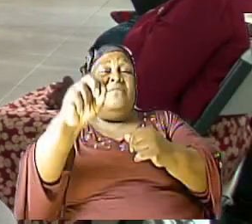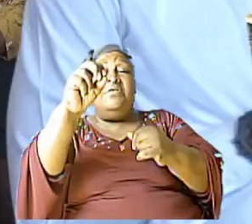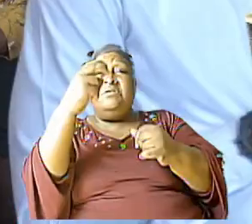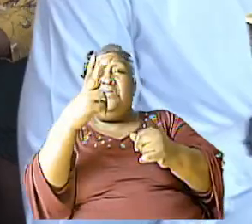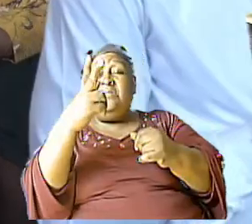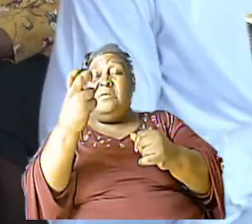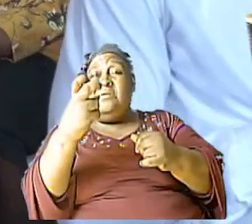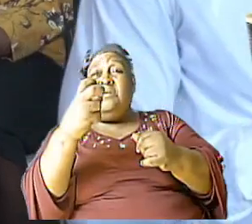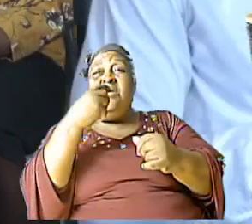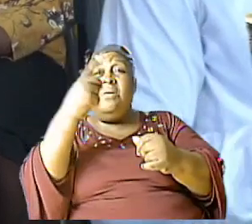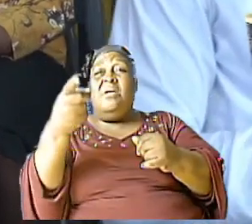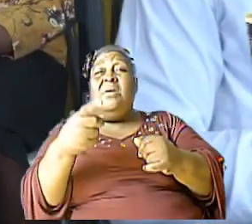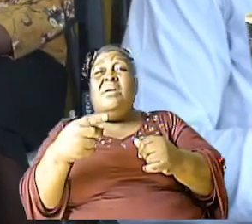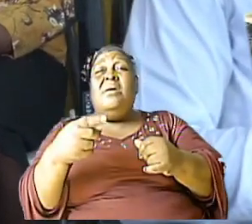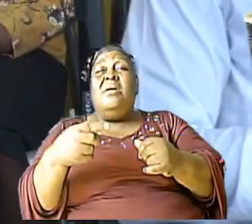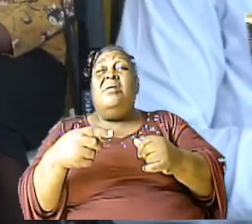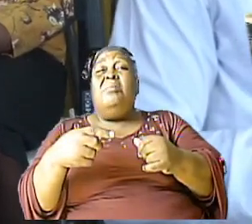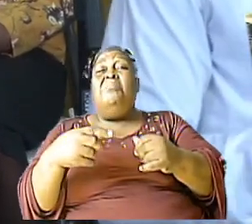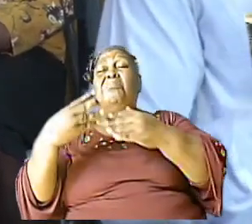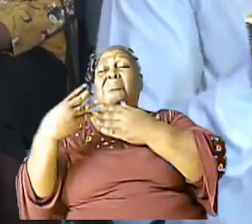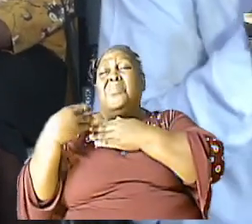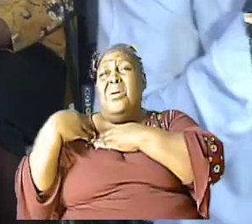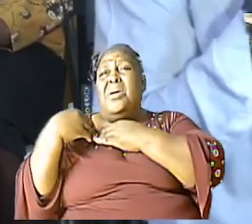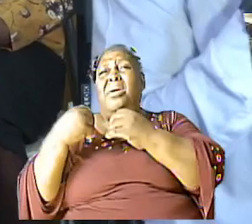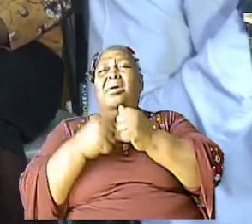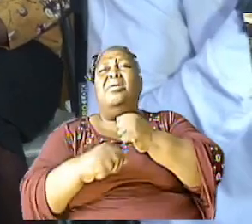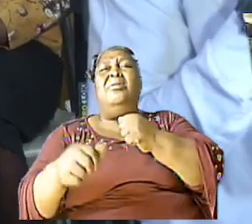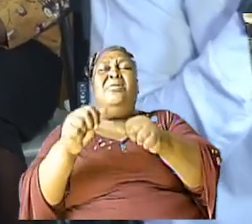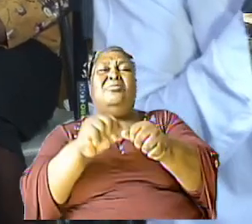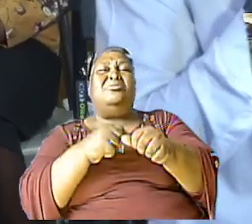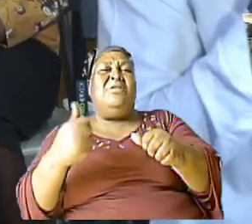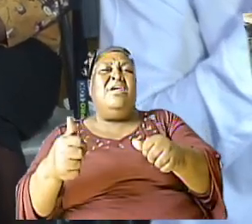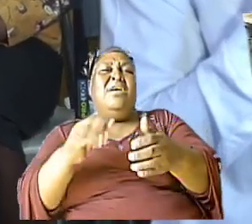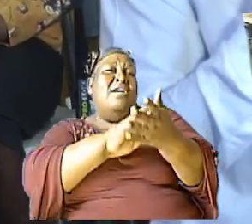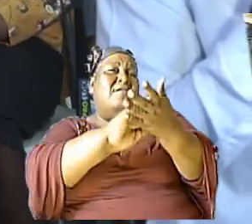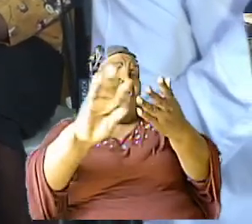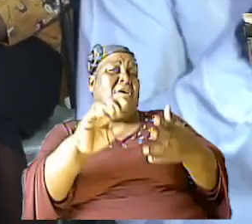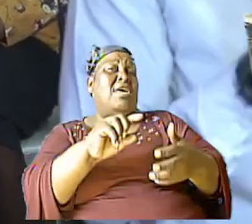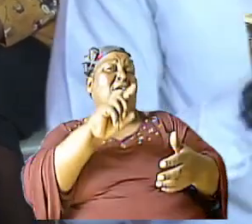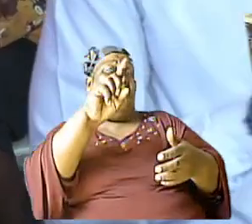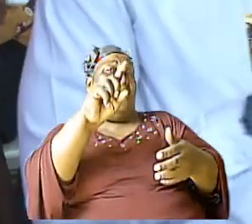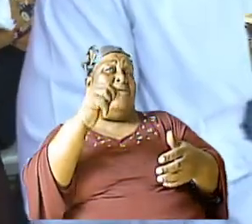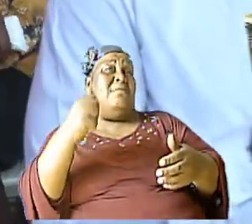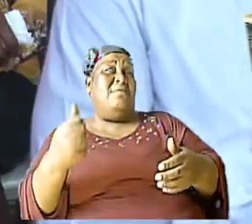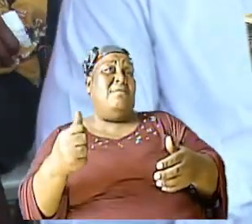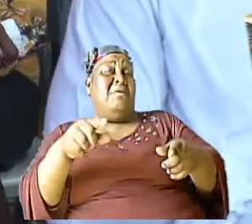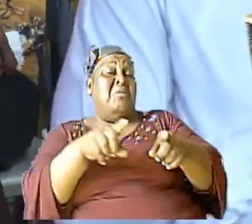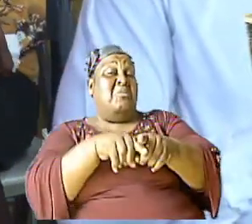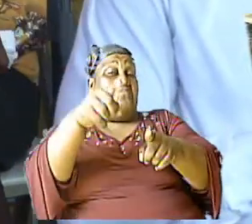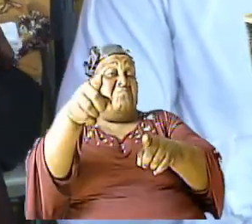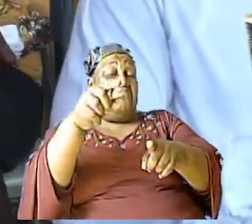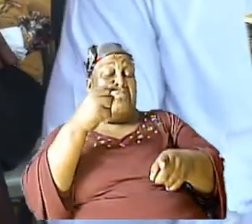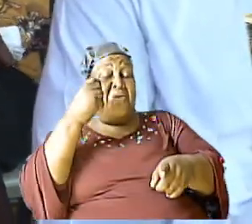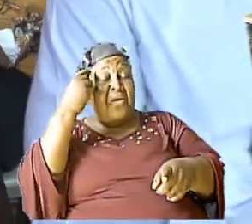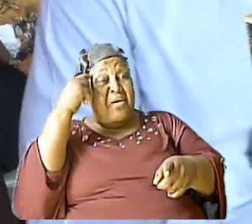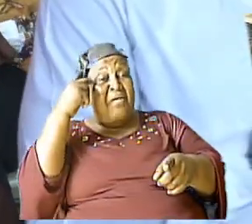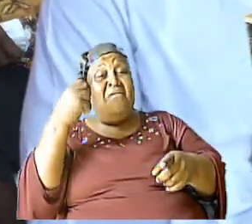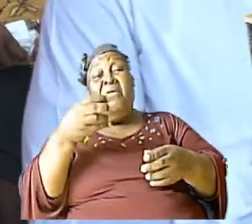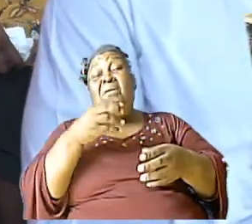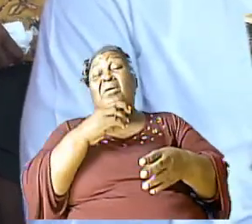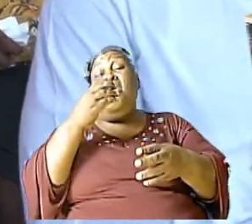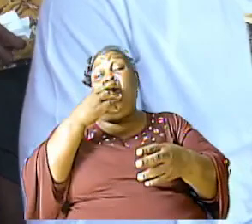says, bear with each other and forgive one another. If any of you has a grievance against